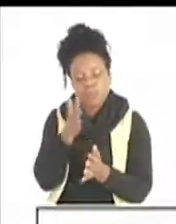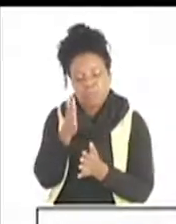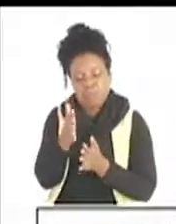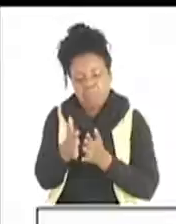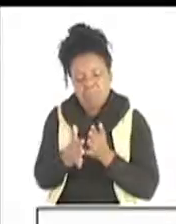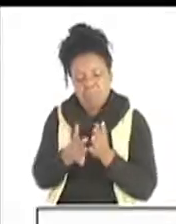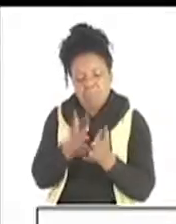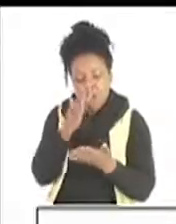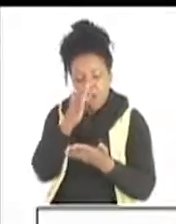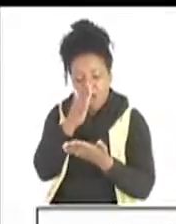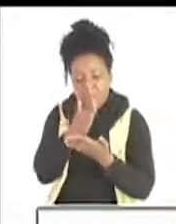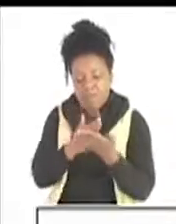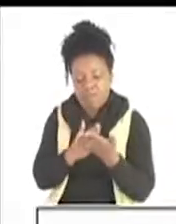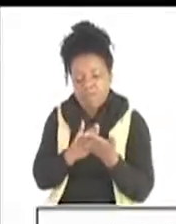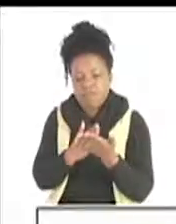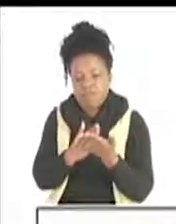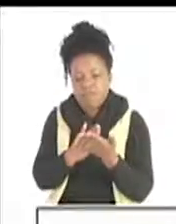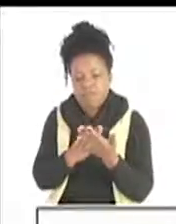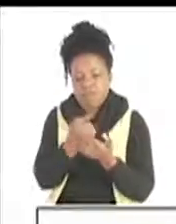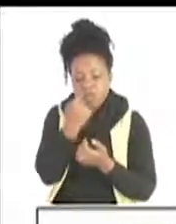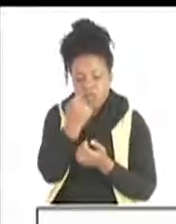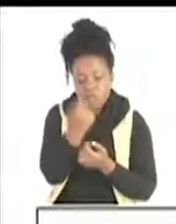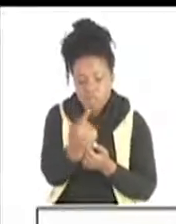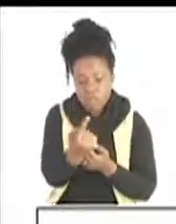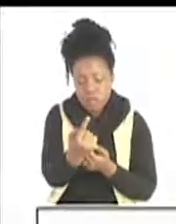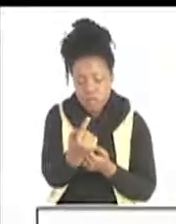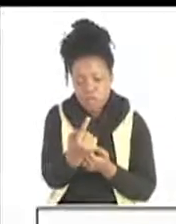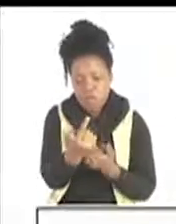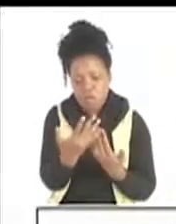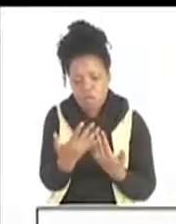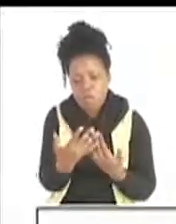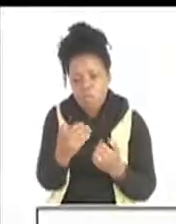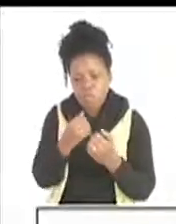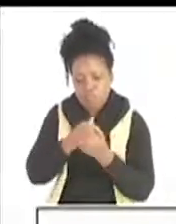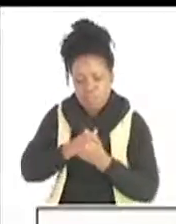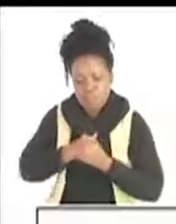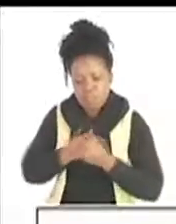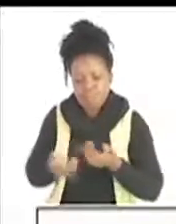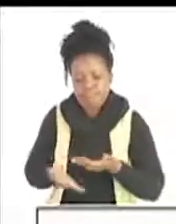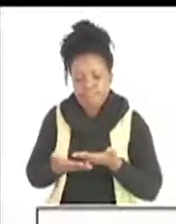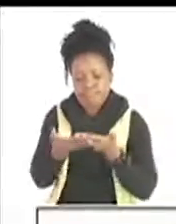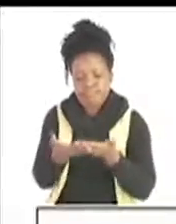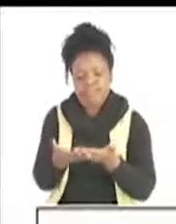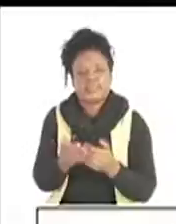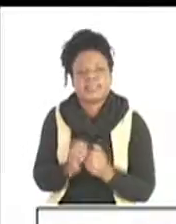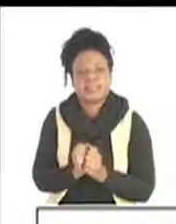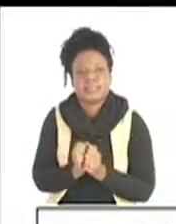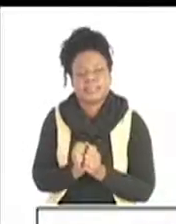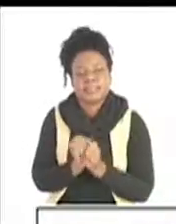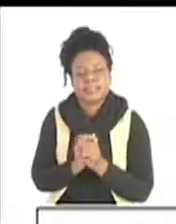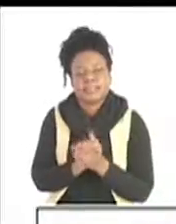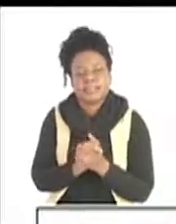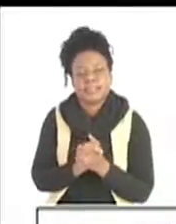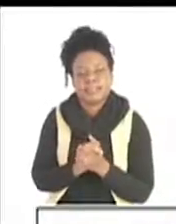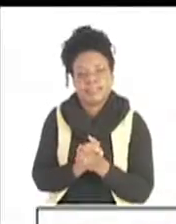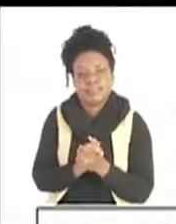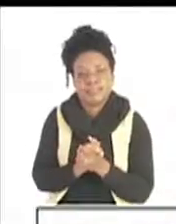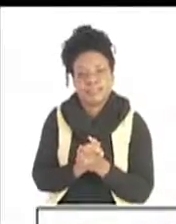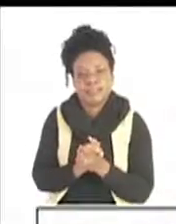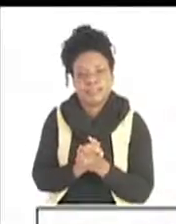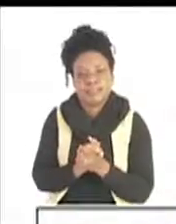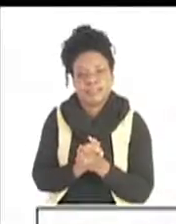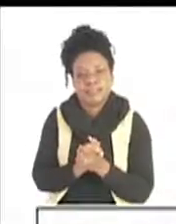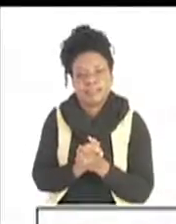us, and please, you need to listen and pay attention. As she reads, you